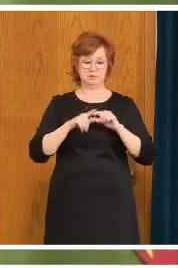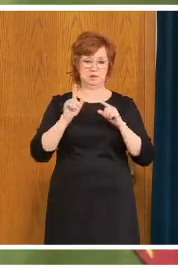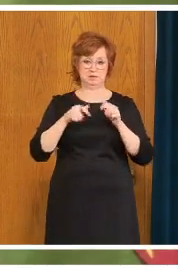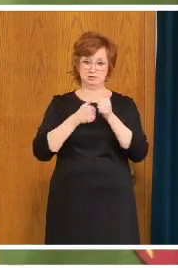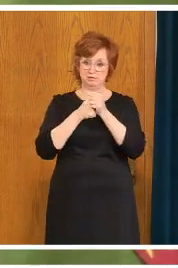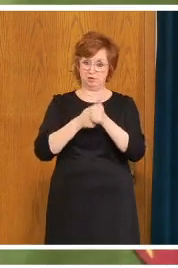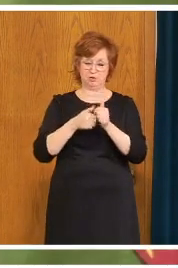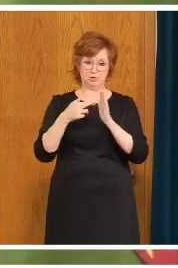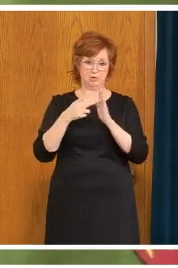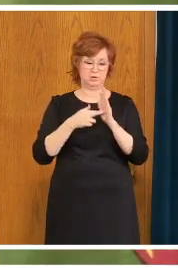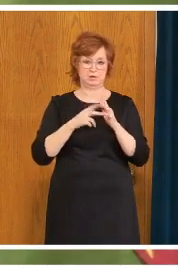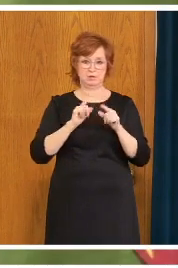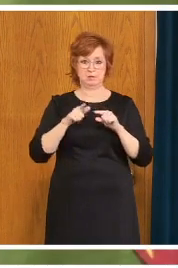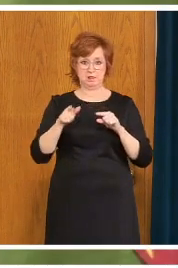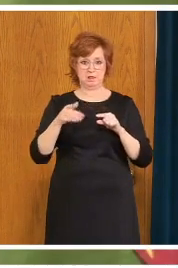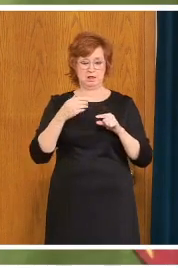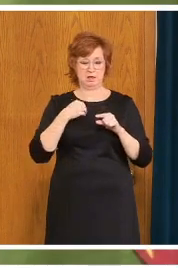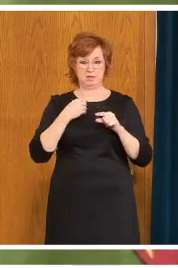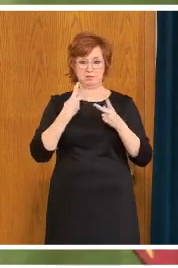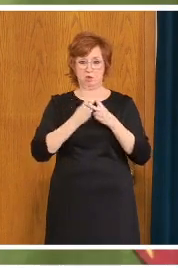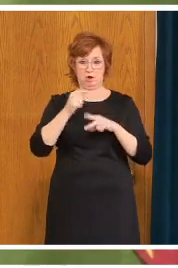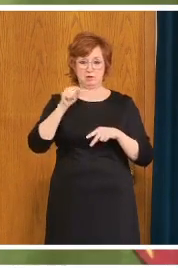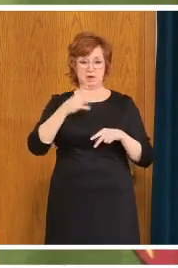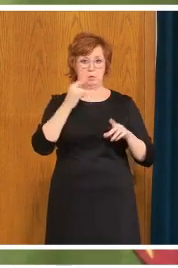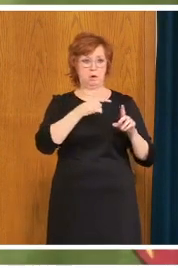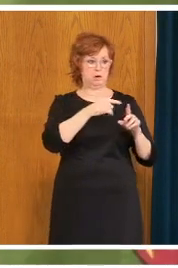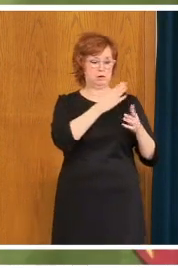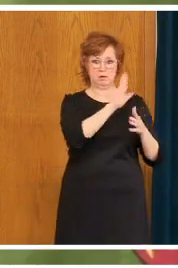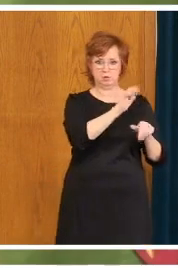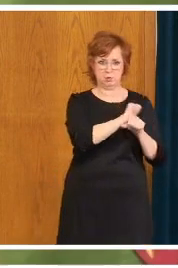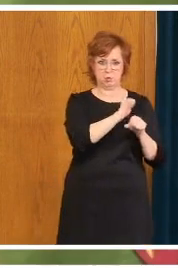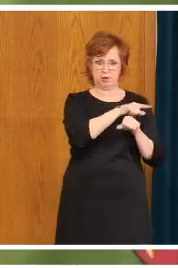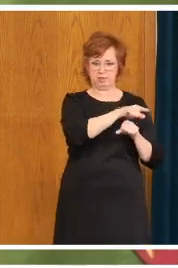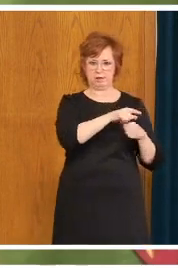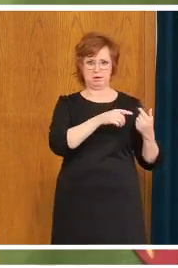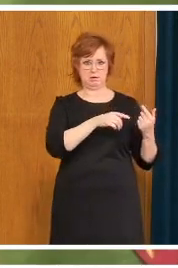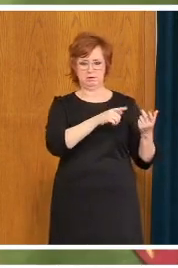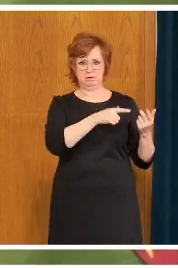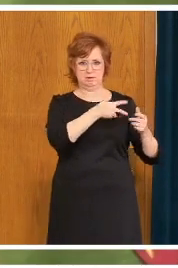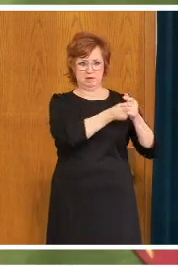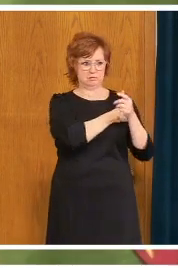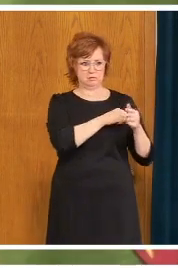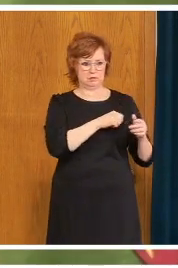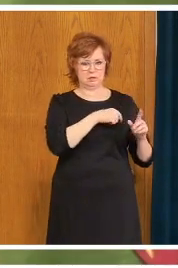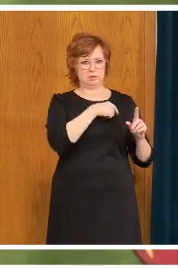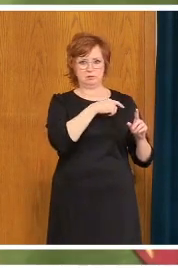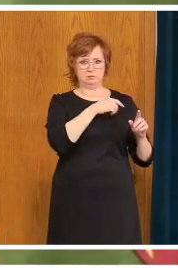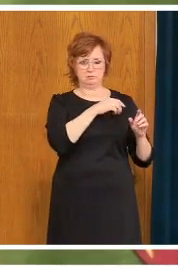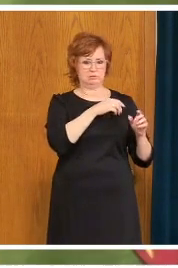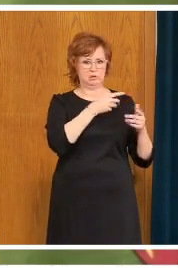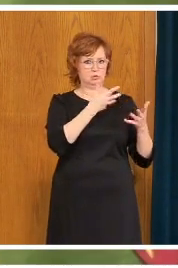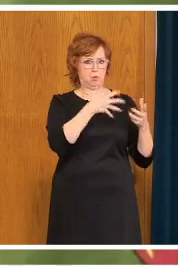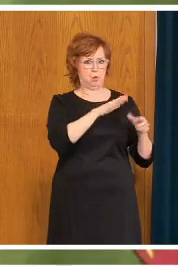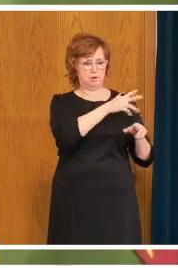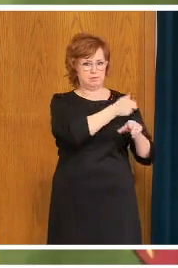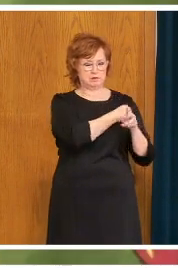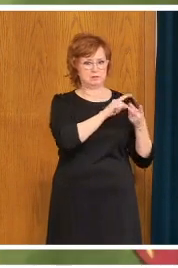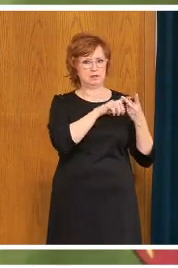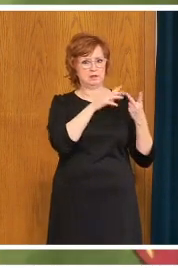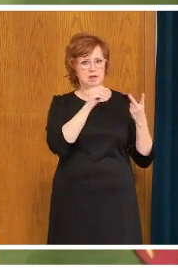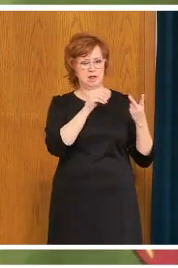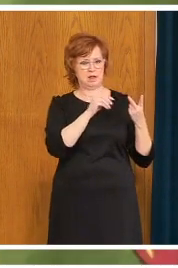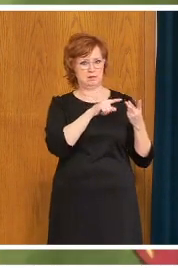even lockdowns due to positive cases among employees. In some cases, employees rejected the vaccine. What do you make of the staff